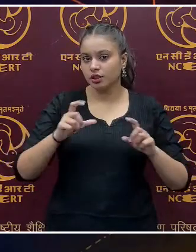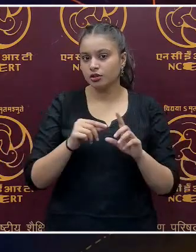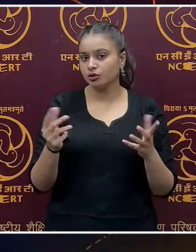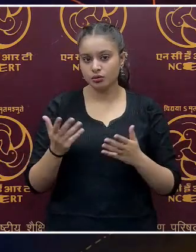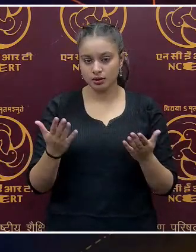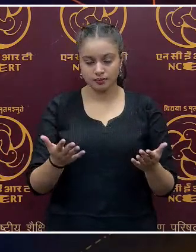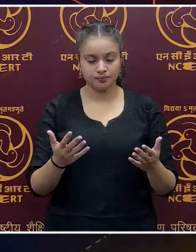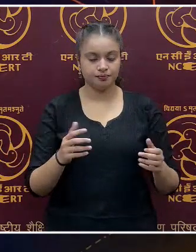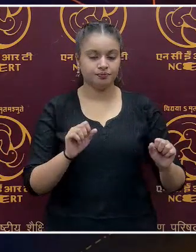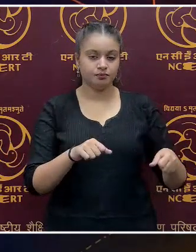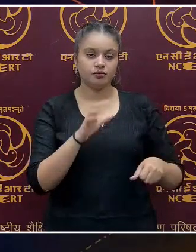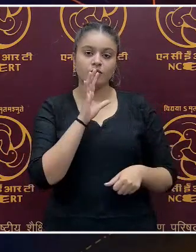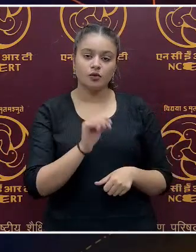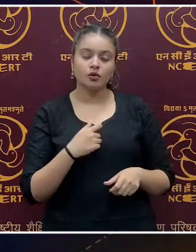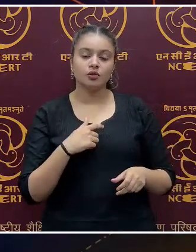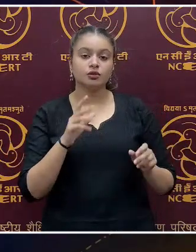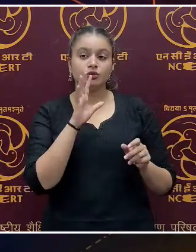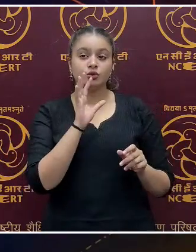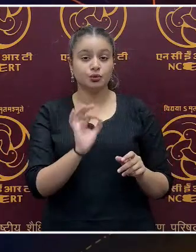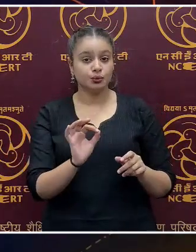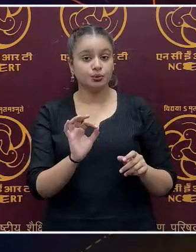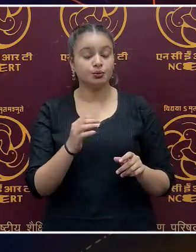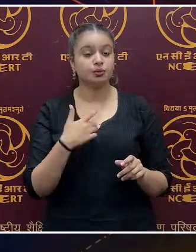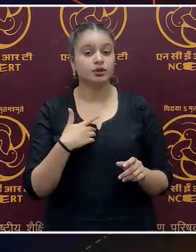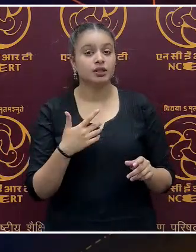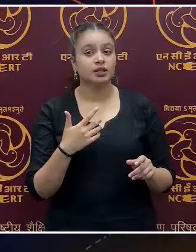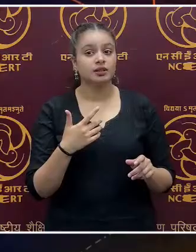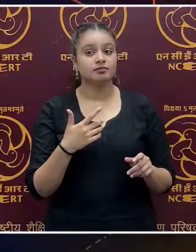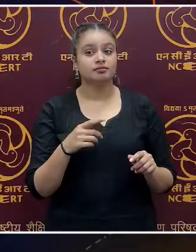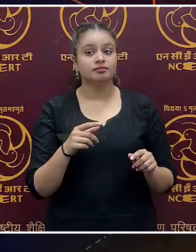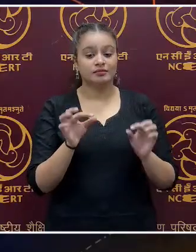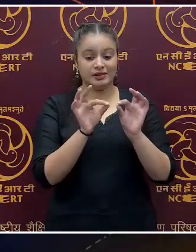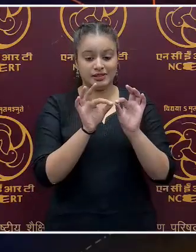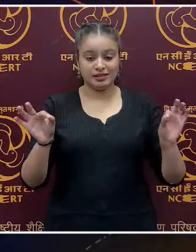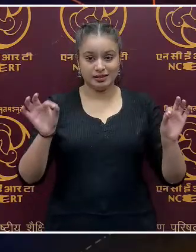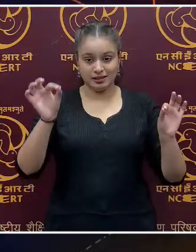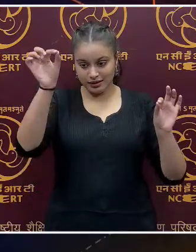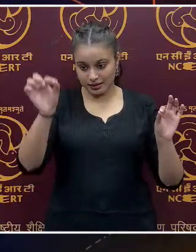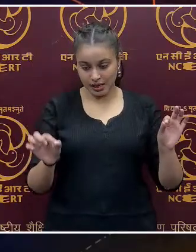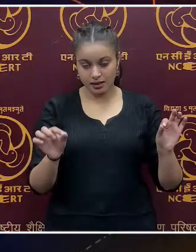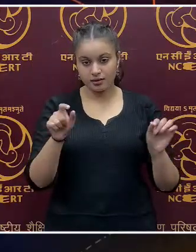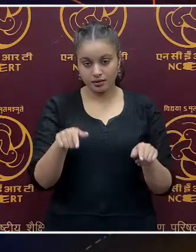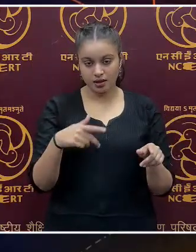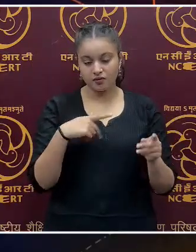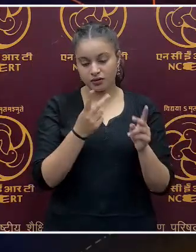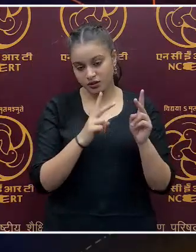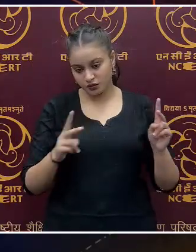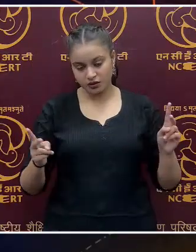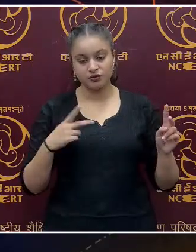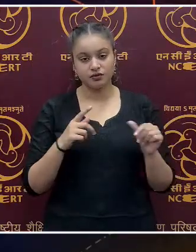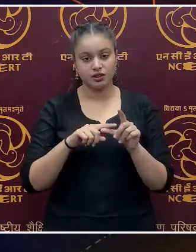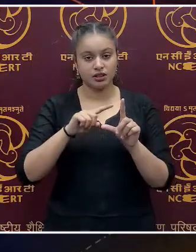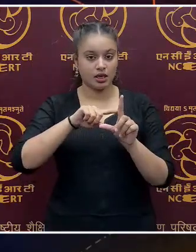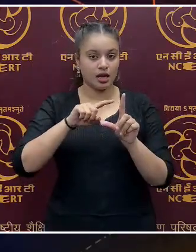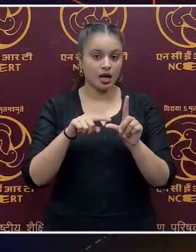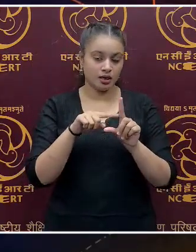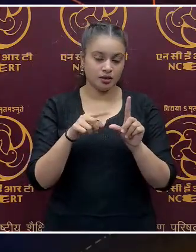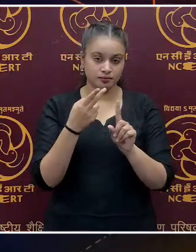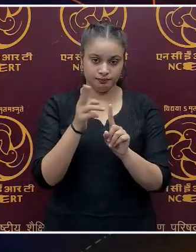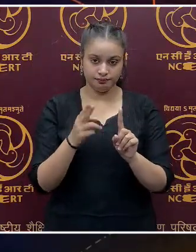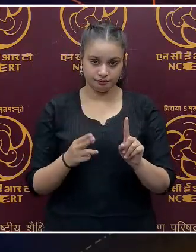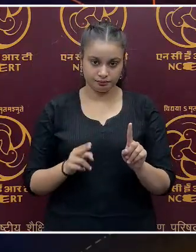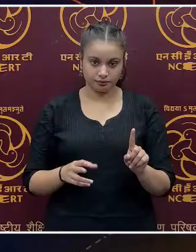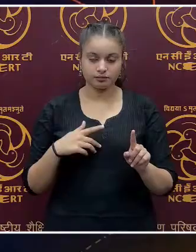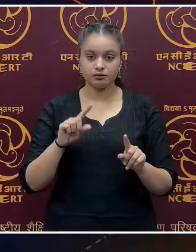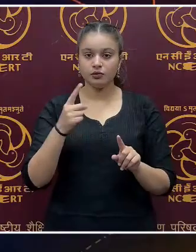Yeah, actually, as per the size of the angle, and there are different types of angles are there. That